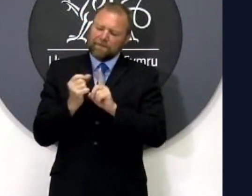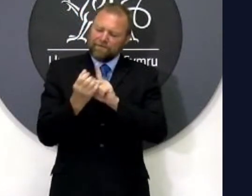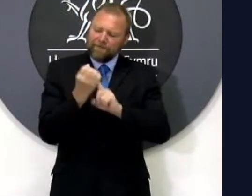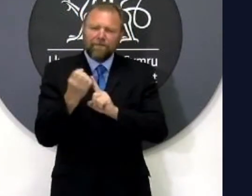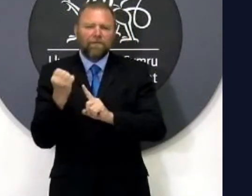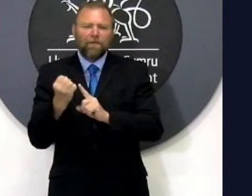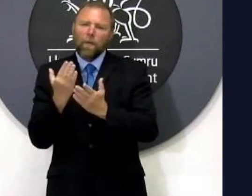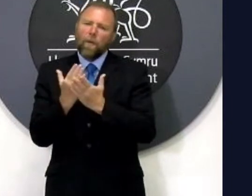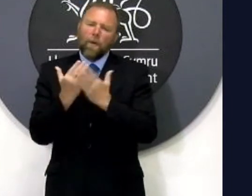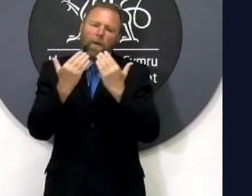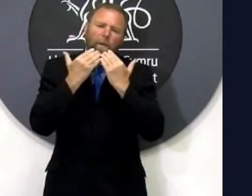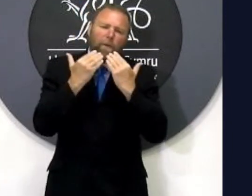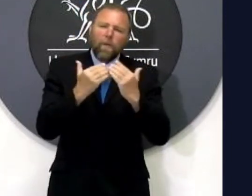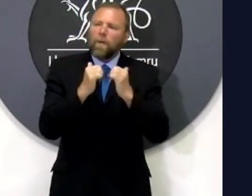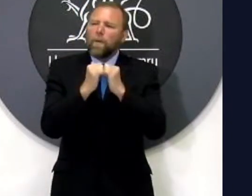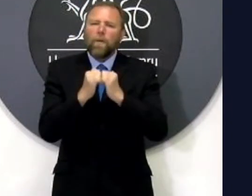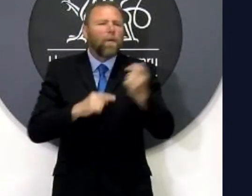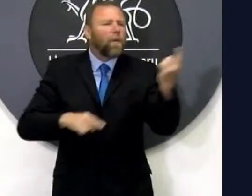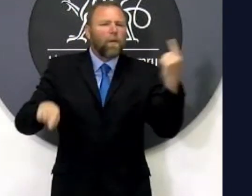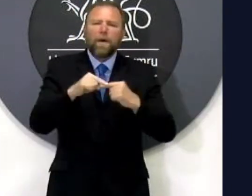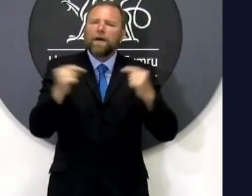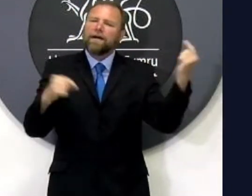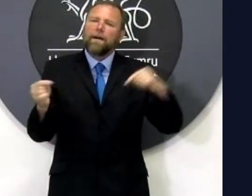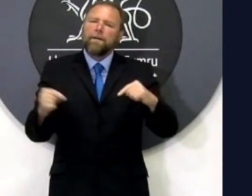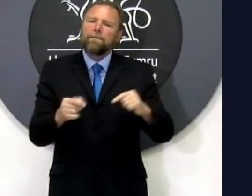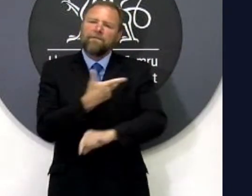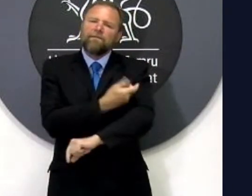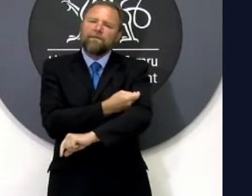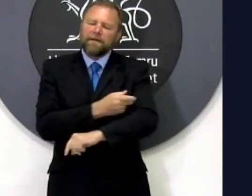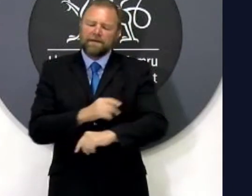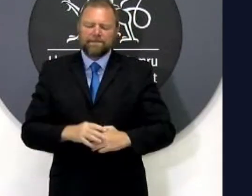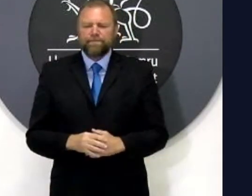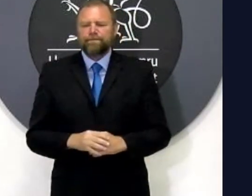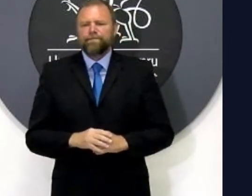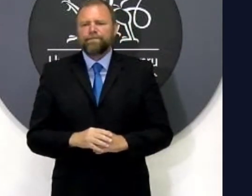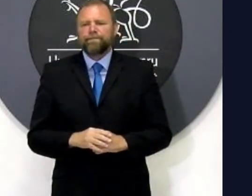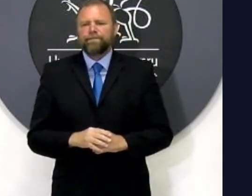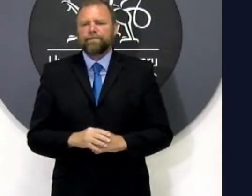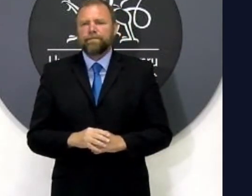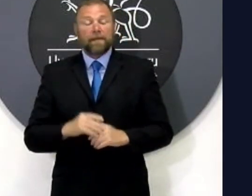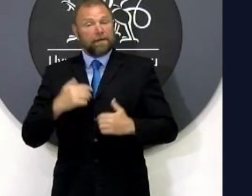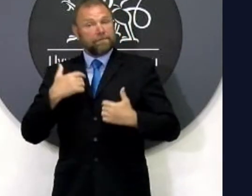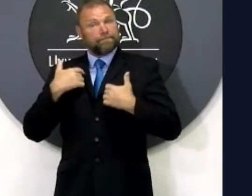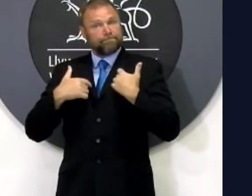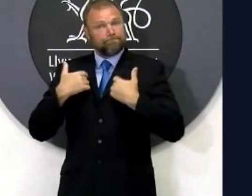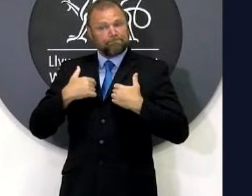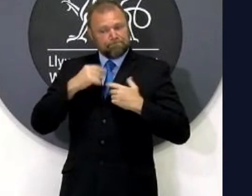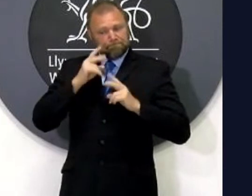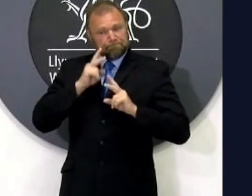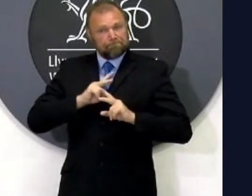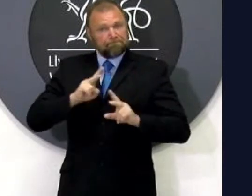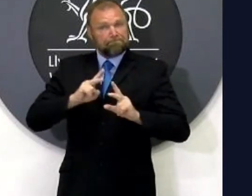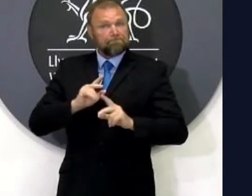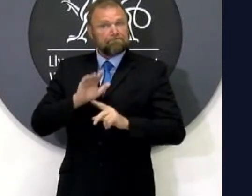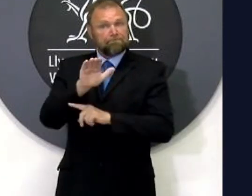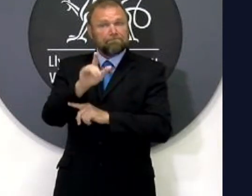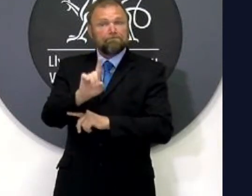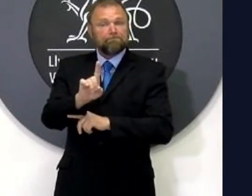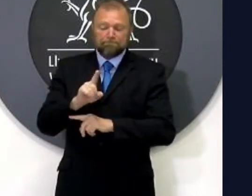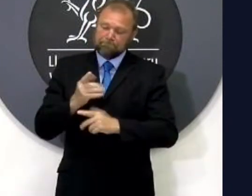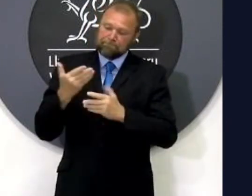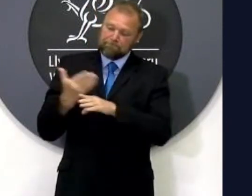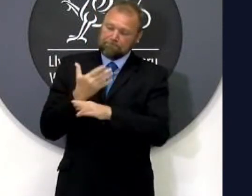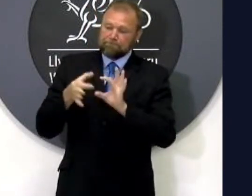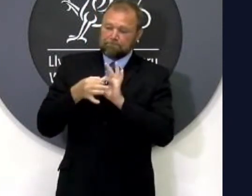gyd am eich cydweithrediad. I look forward to working with partners to lead our health and care